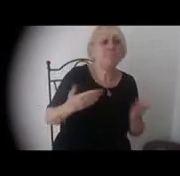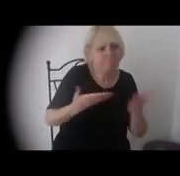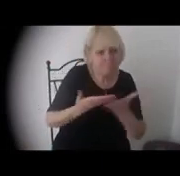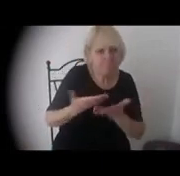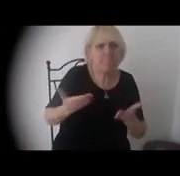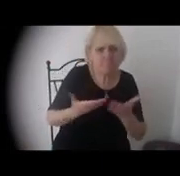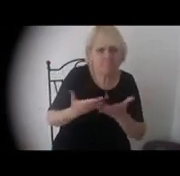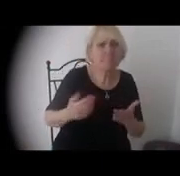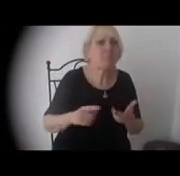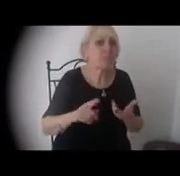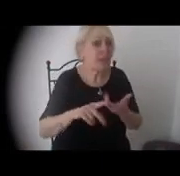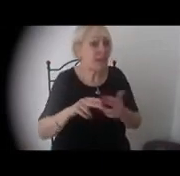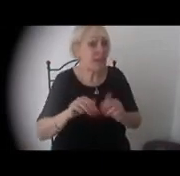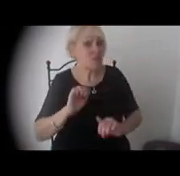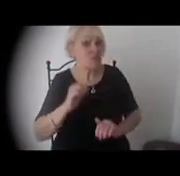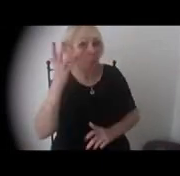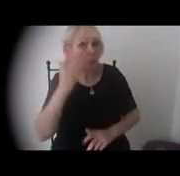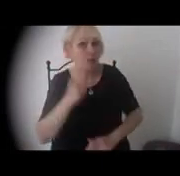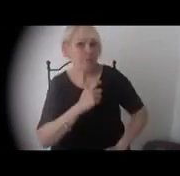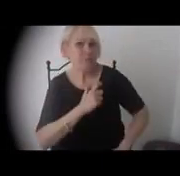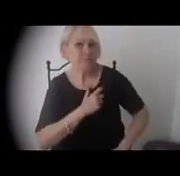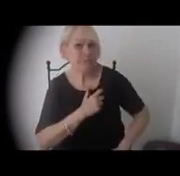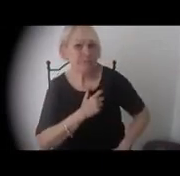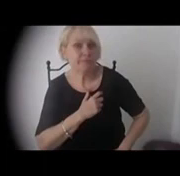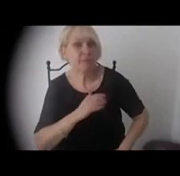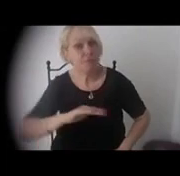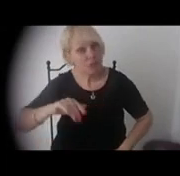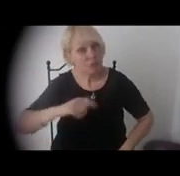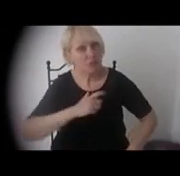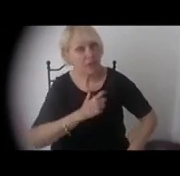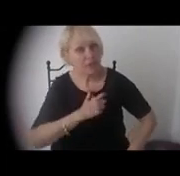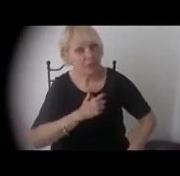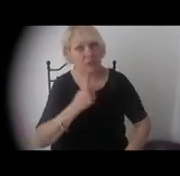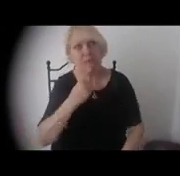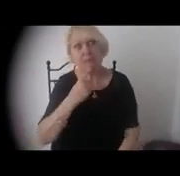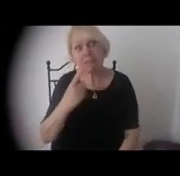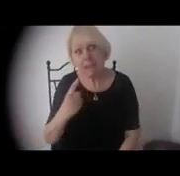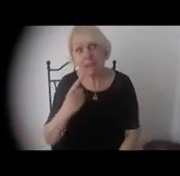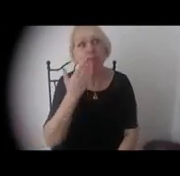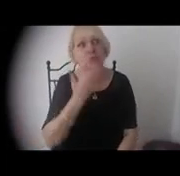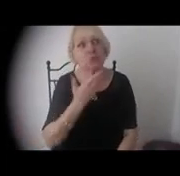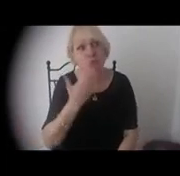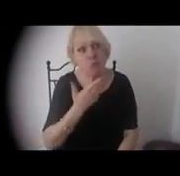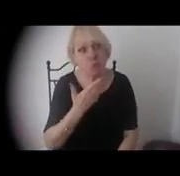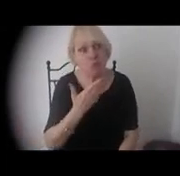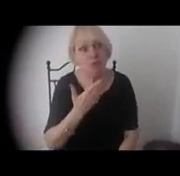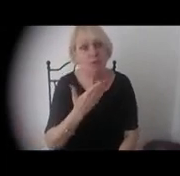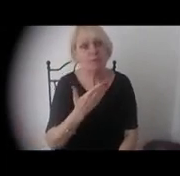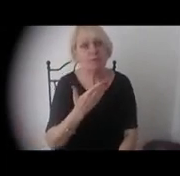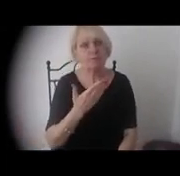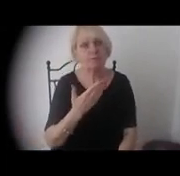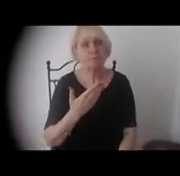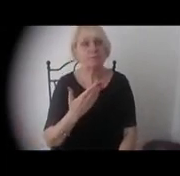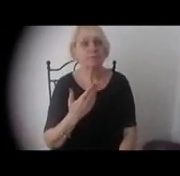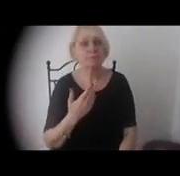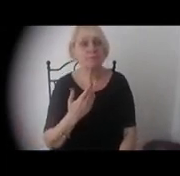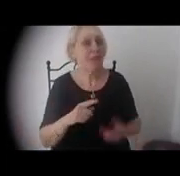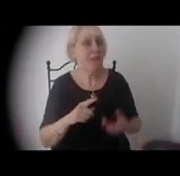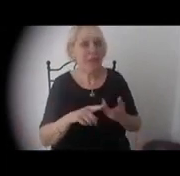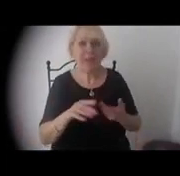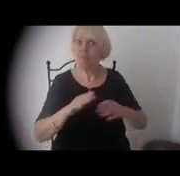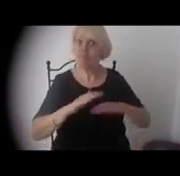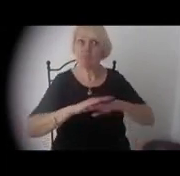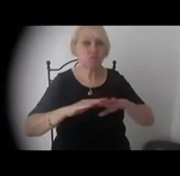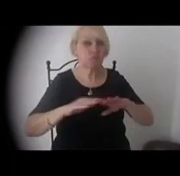child being anxious and returning to school, again, let the school know. I think if you're not in a school setting or a college setting and you